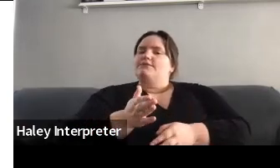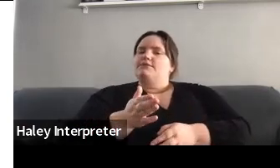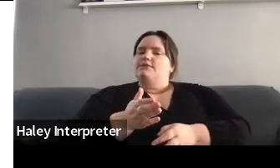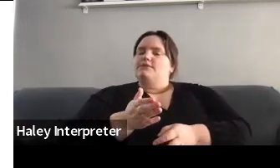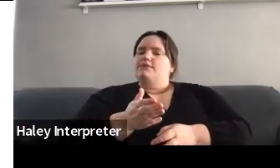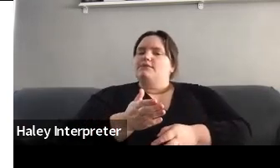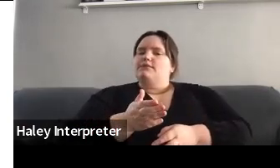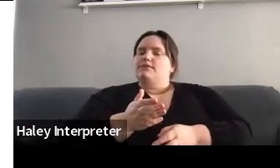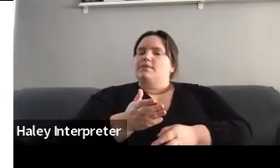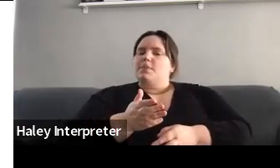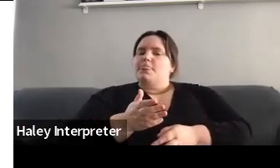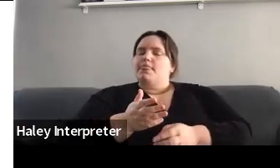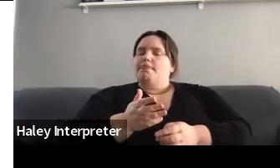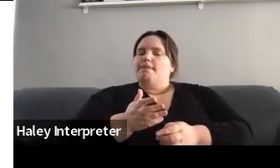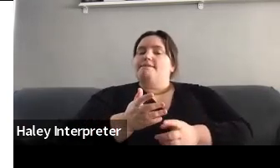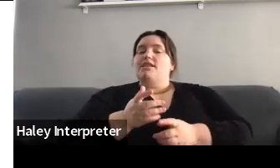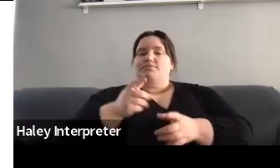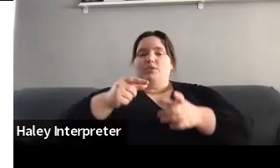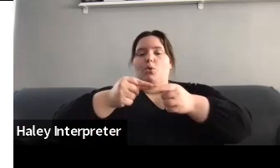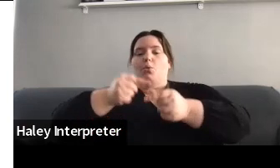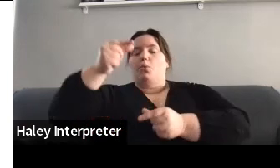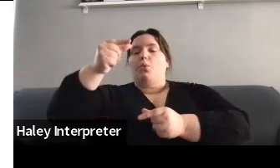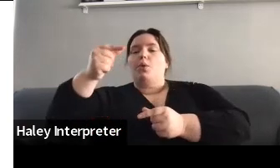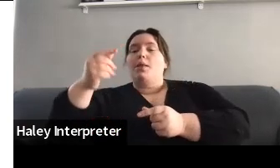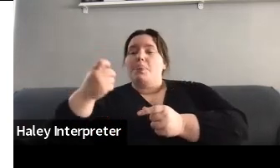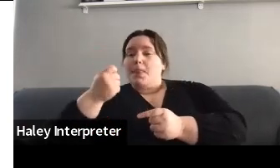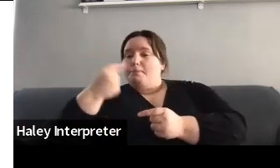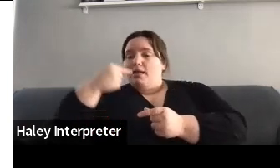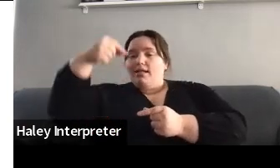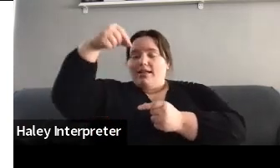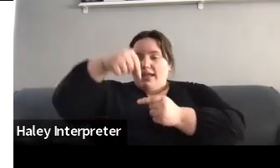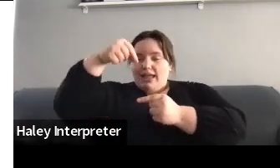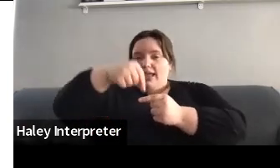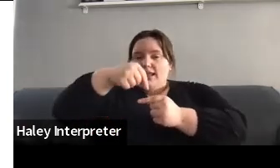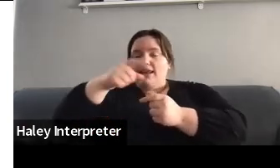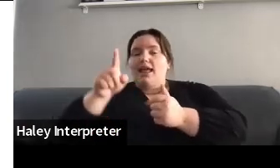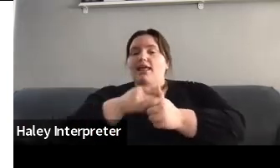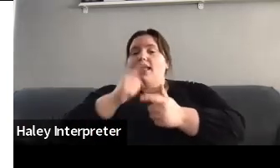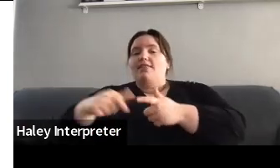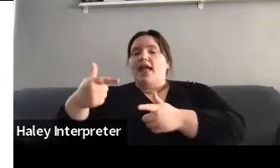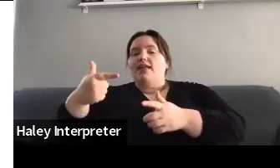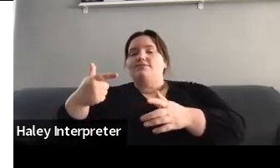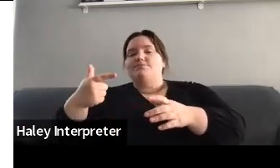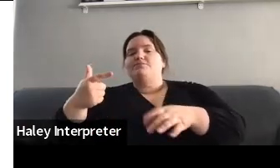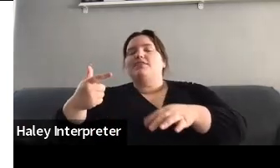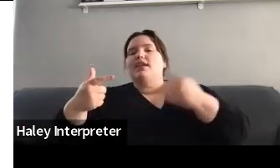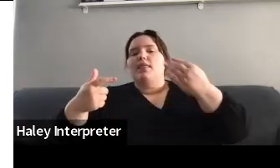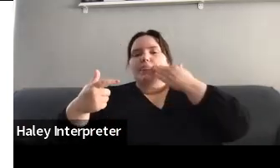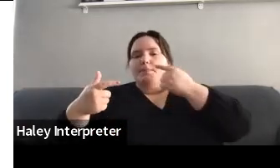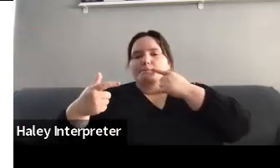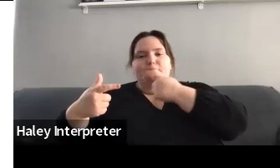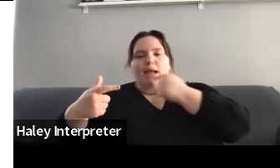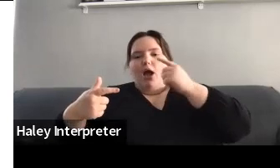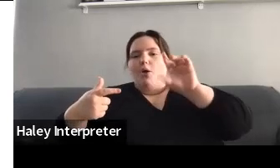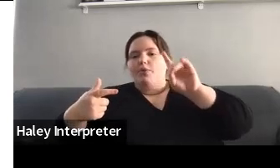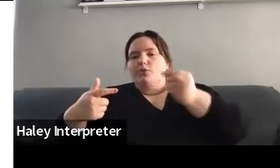there's syringes that you can put the pill in, and then once you get it into the side of your cat or dog's mouth, you can push that syringe and